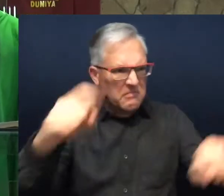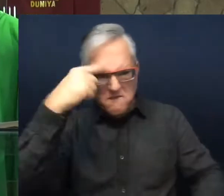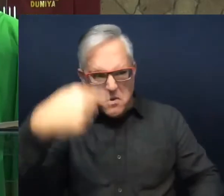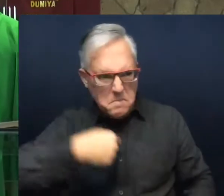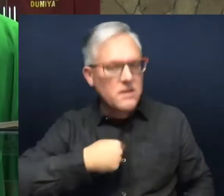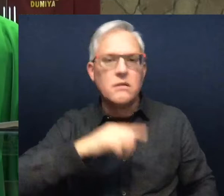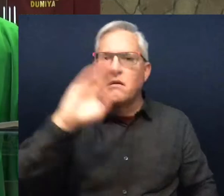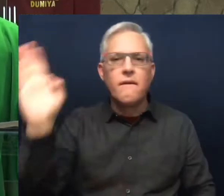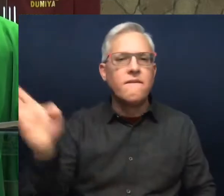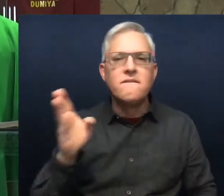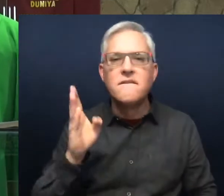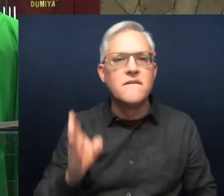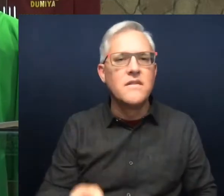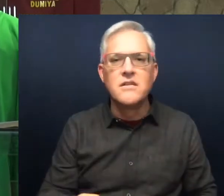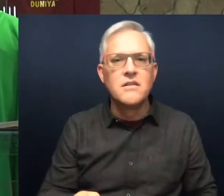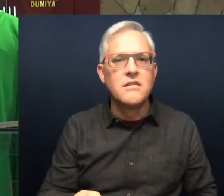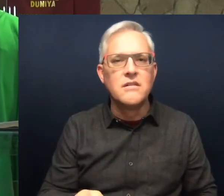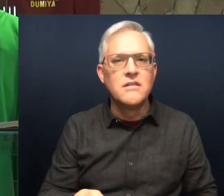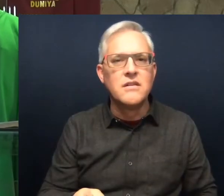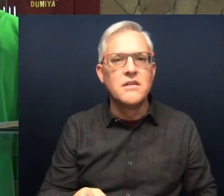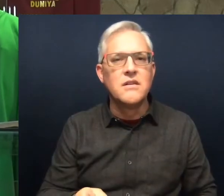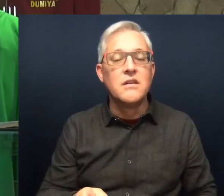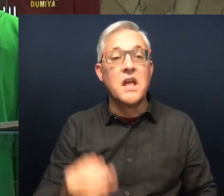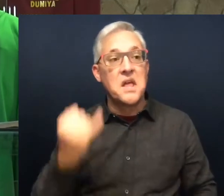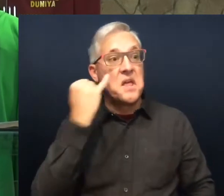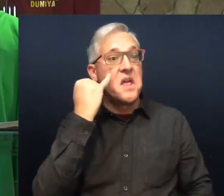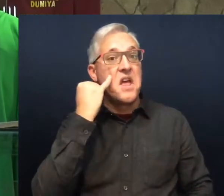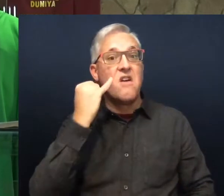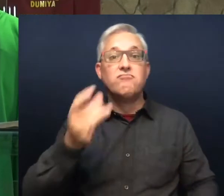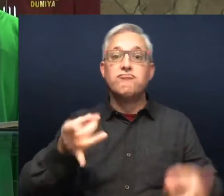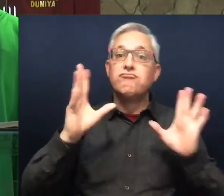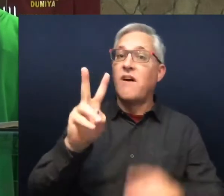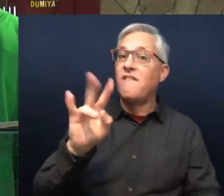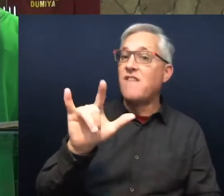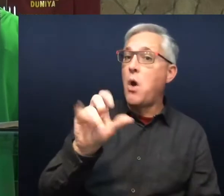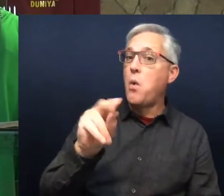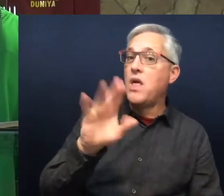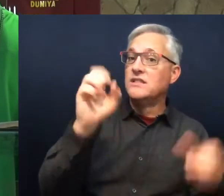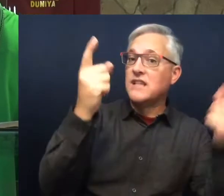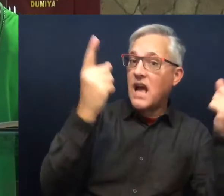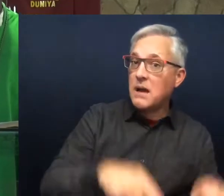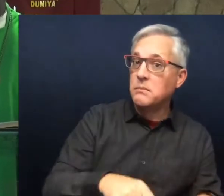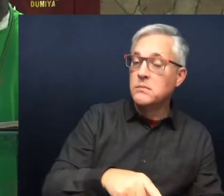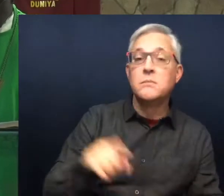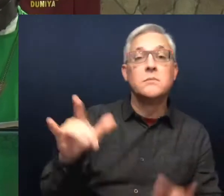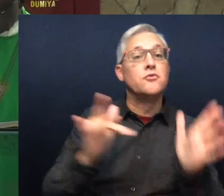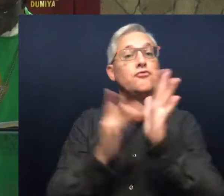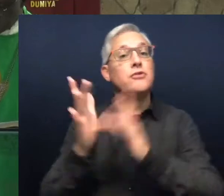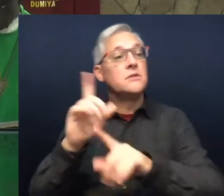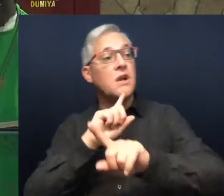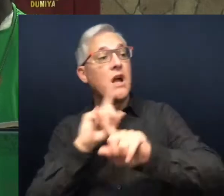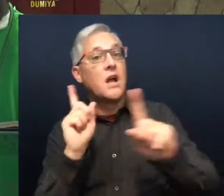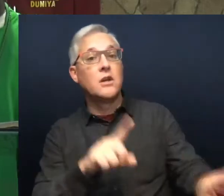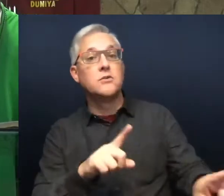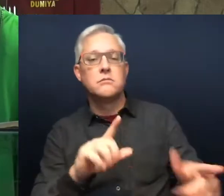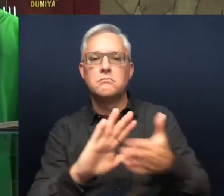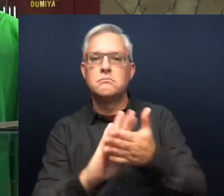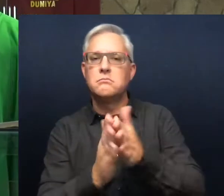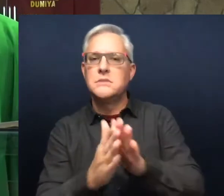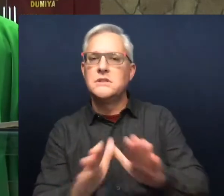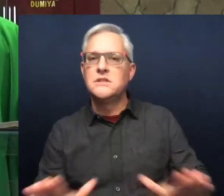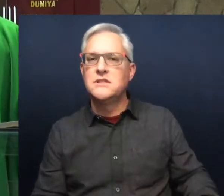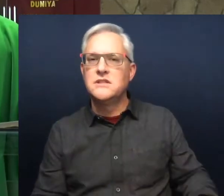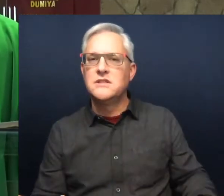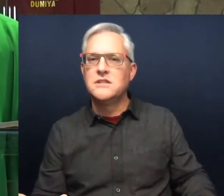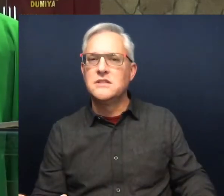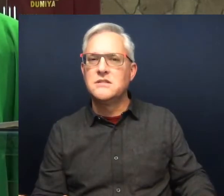In Jesus' reign, violence is never an answer to violence. This is quite a challenge to those who think